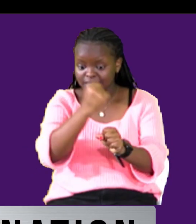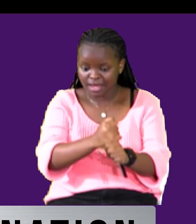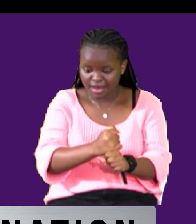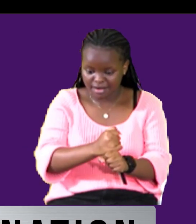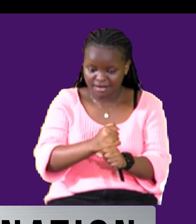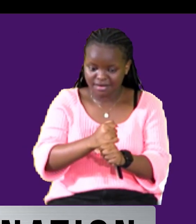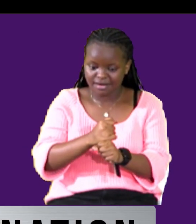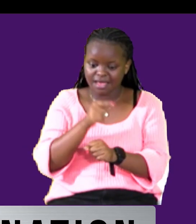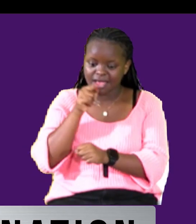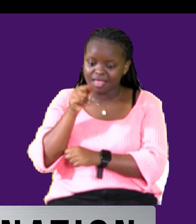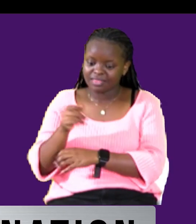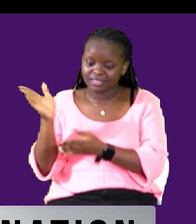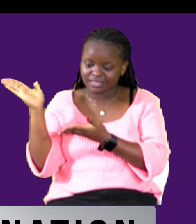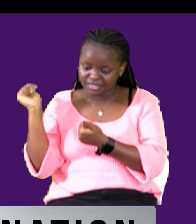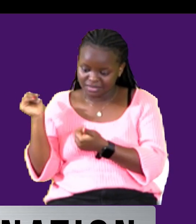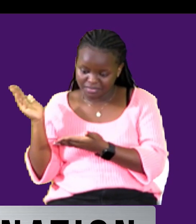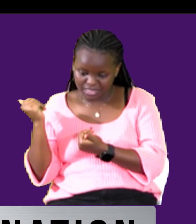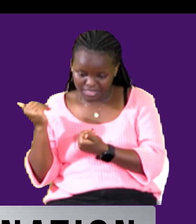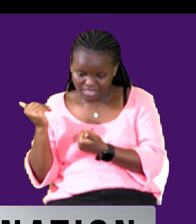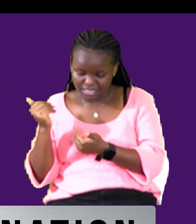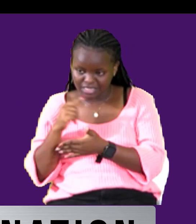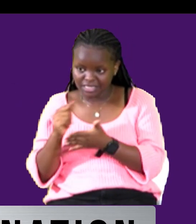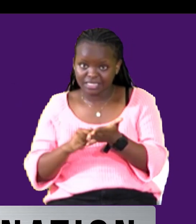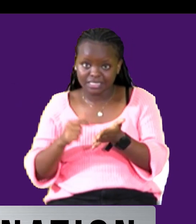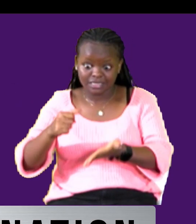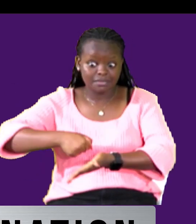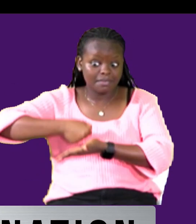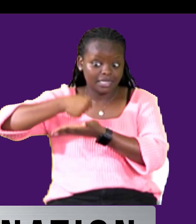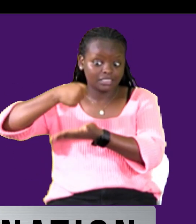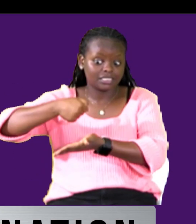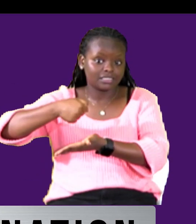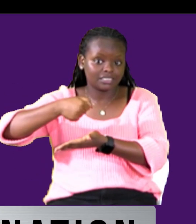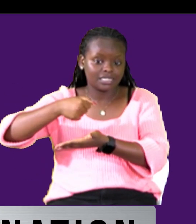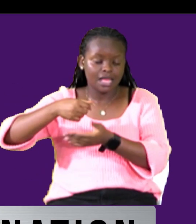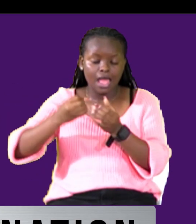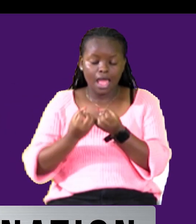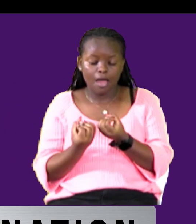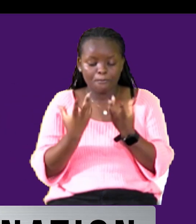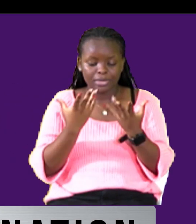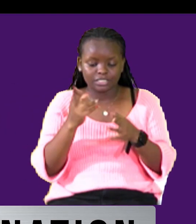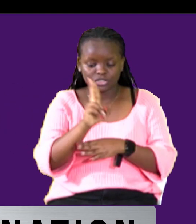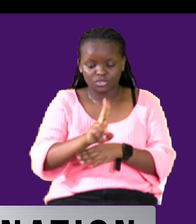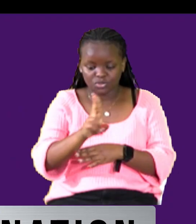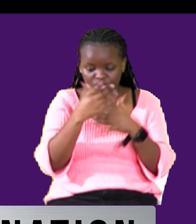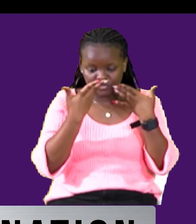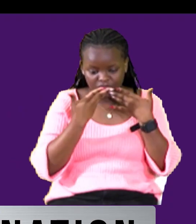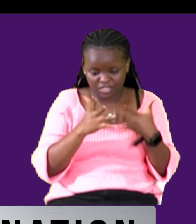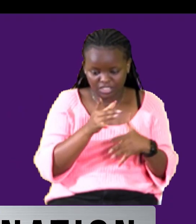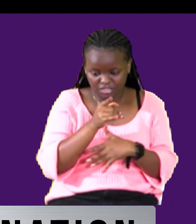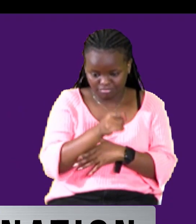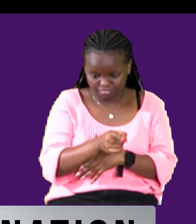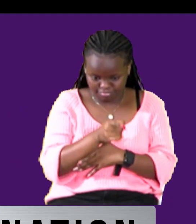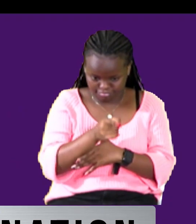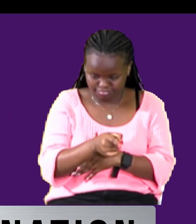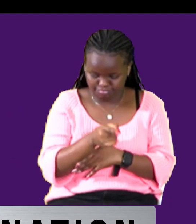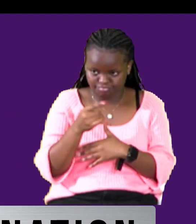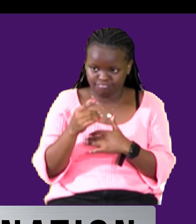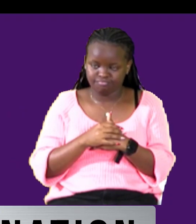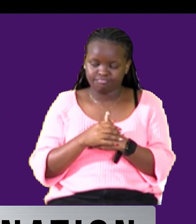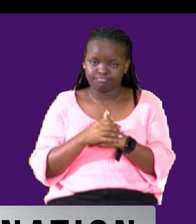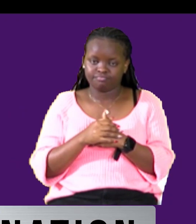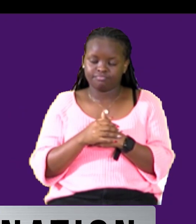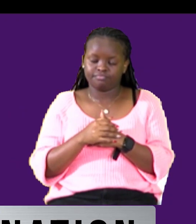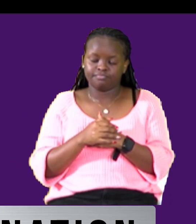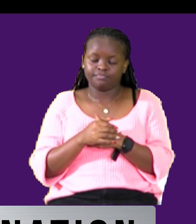was what was expected in this budget, this is how much that has been spent on this budget